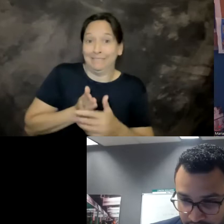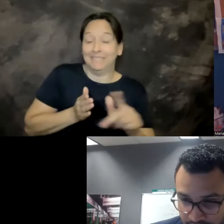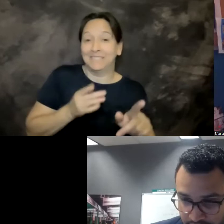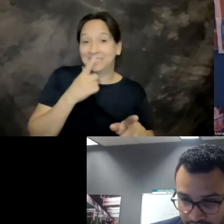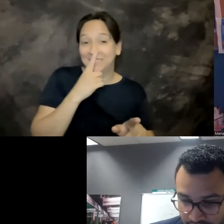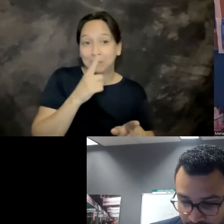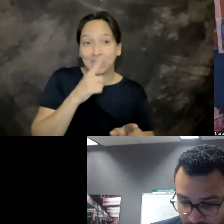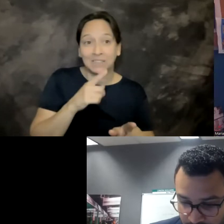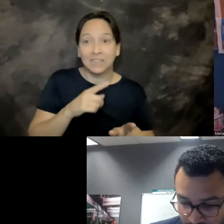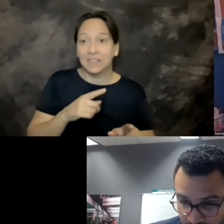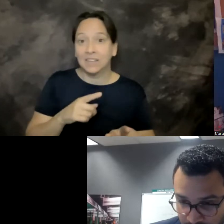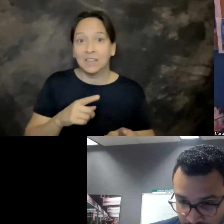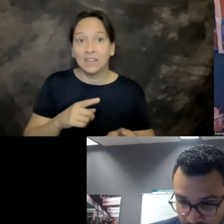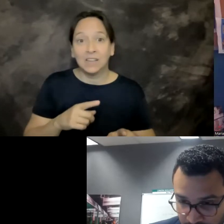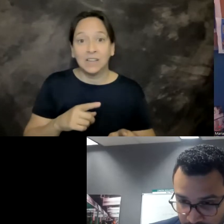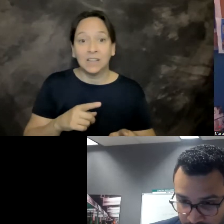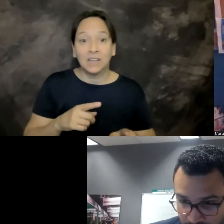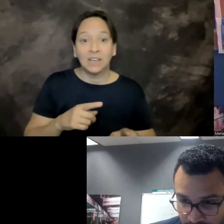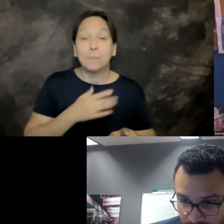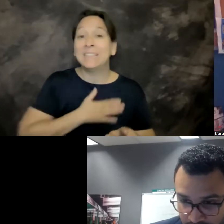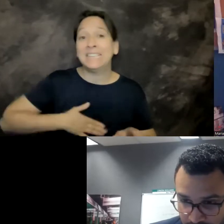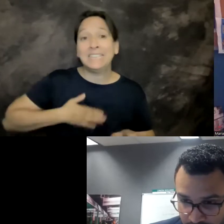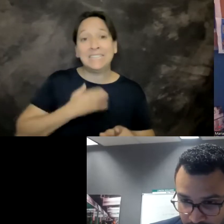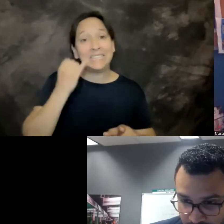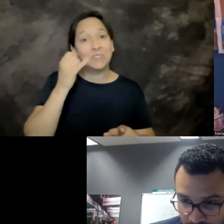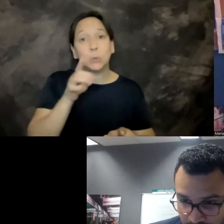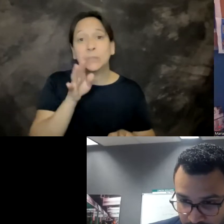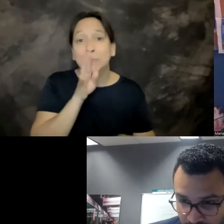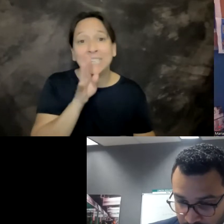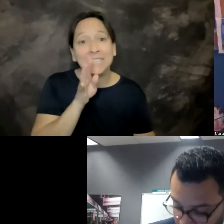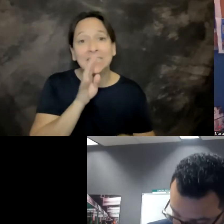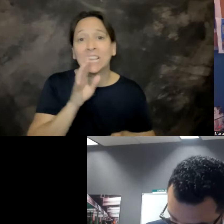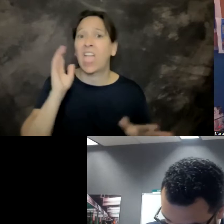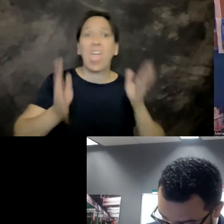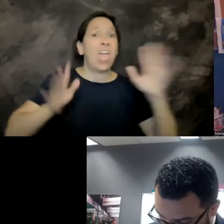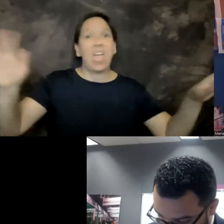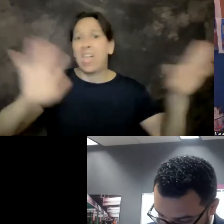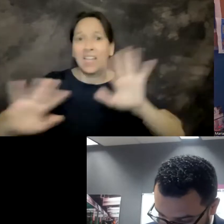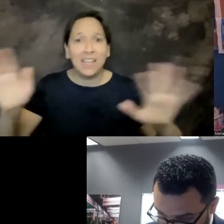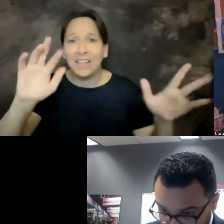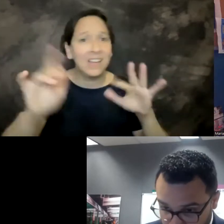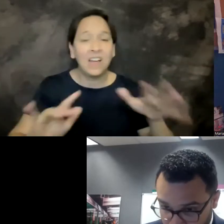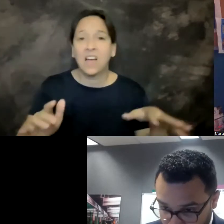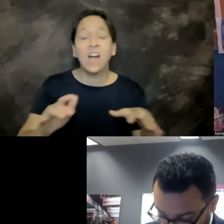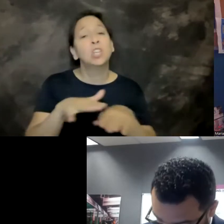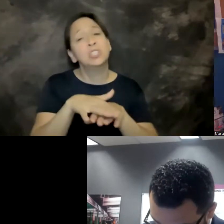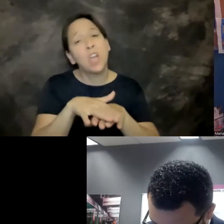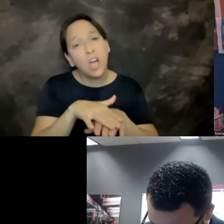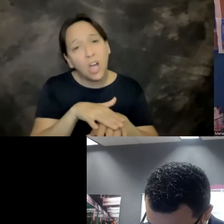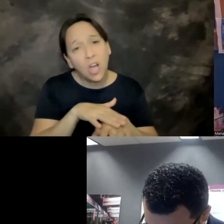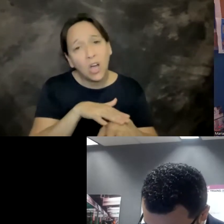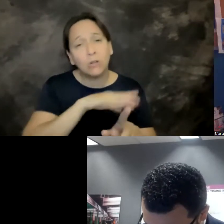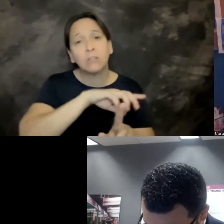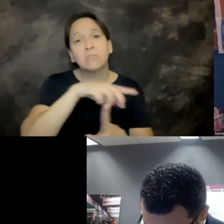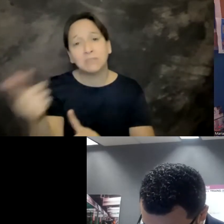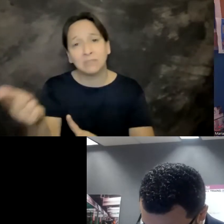folks, everyone who's speaking at any time, please make sure to speak slowly so the interpreters can follow along. Thank you very